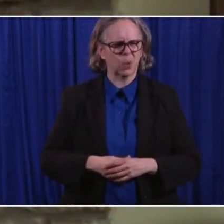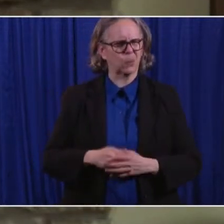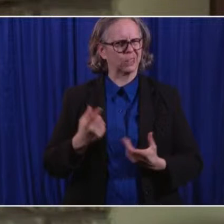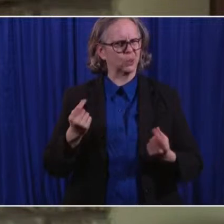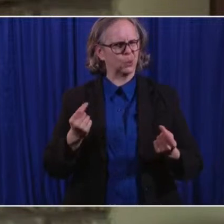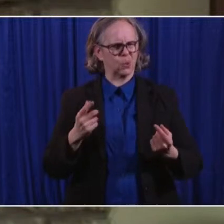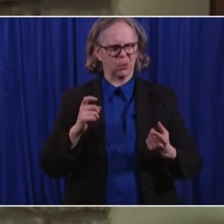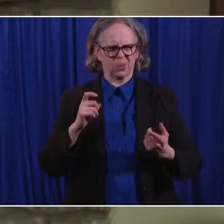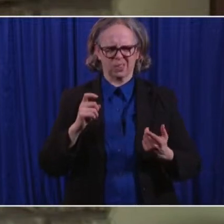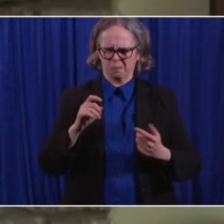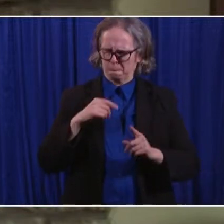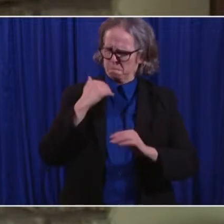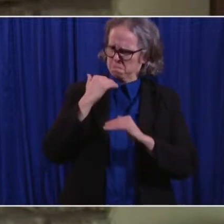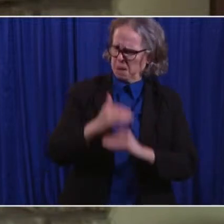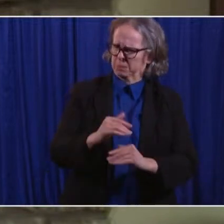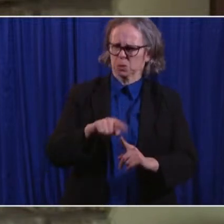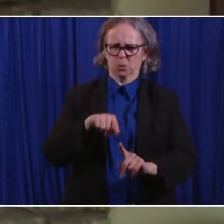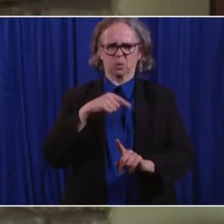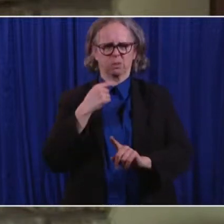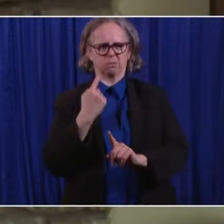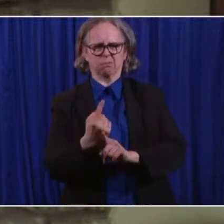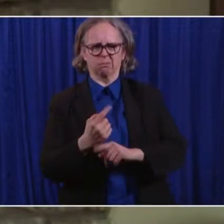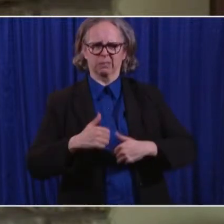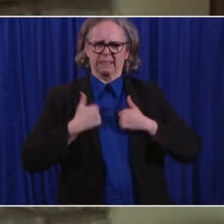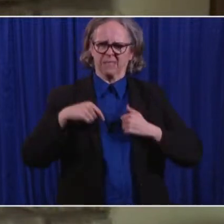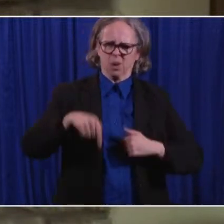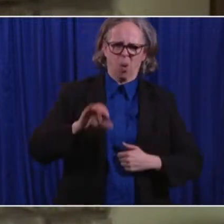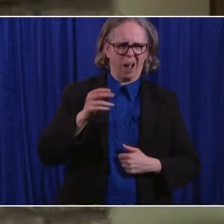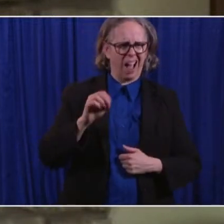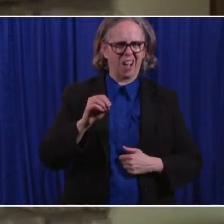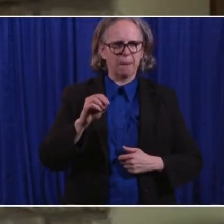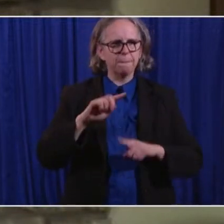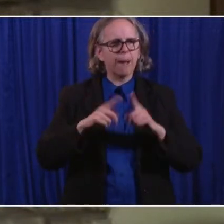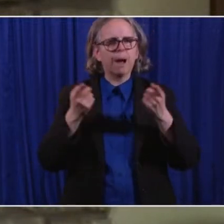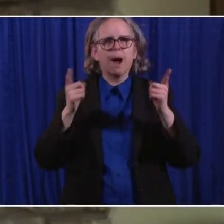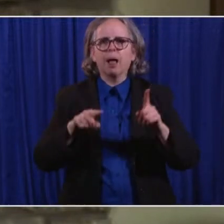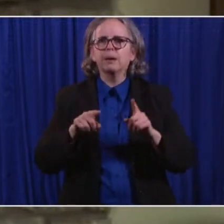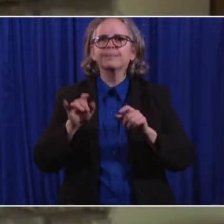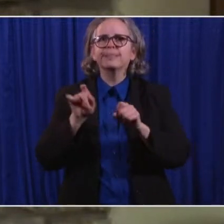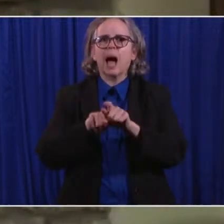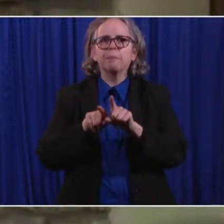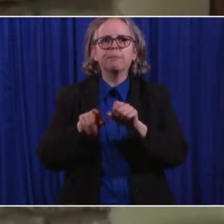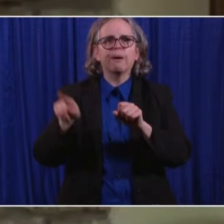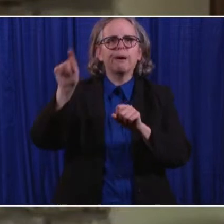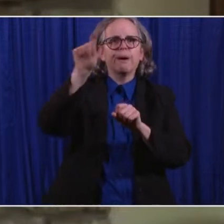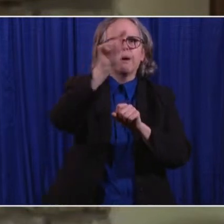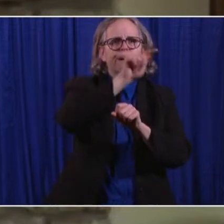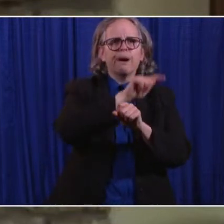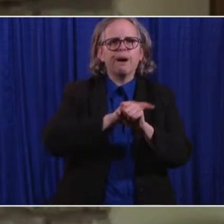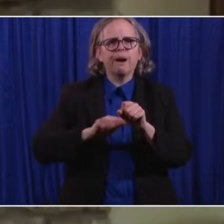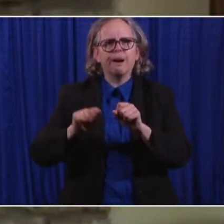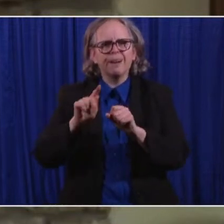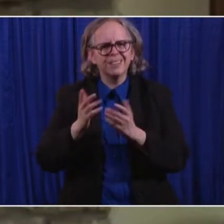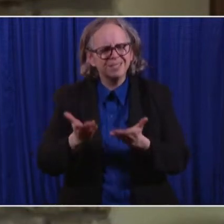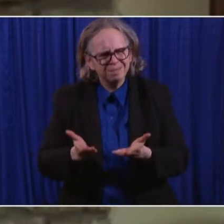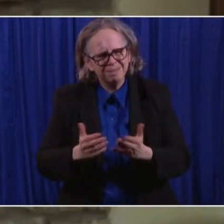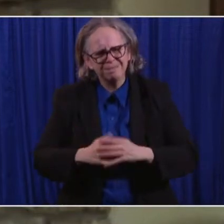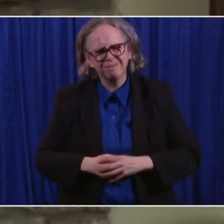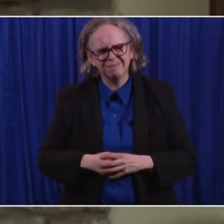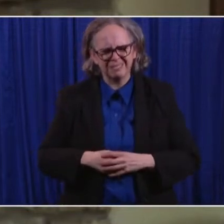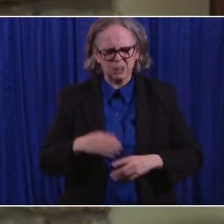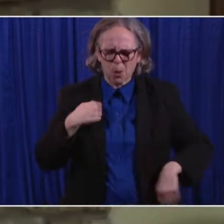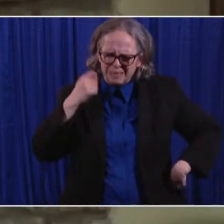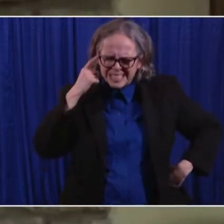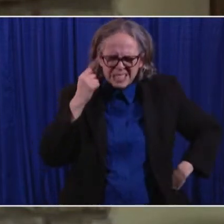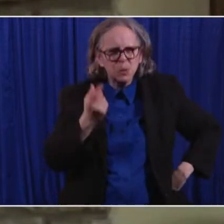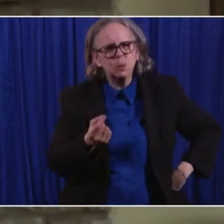other states would impose that against our citizens. And I just have a sneaking suspicion, since this